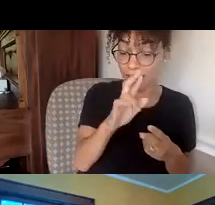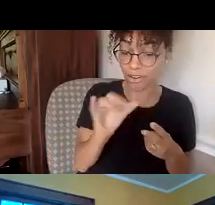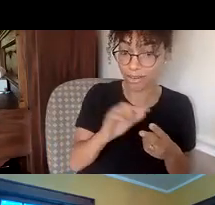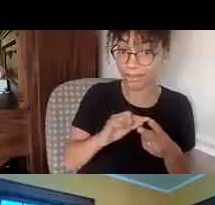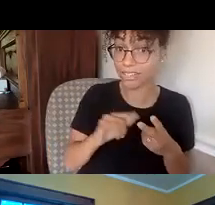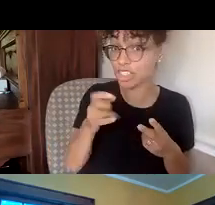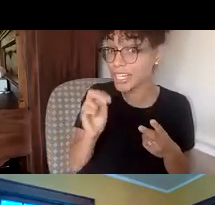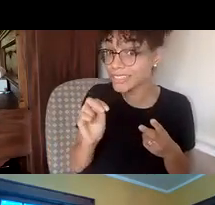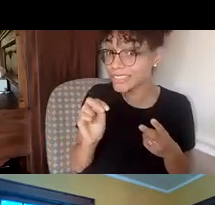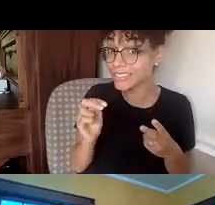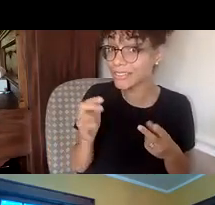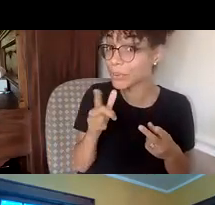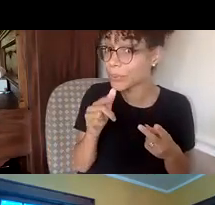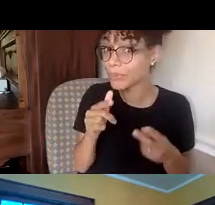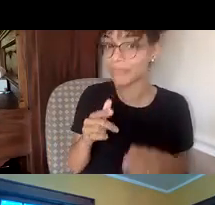I'll go.